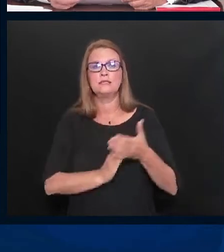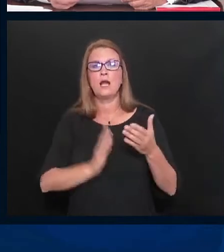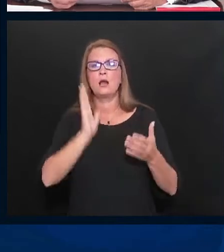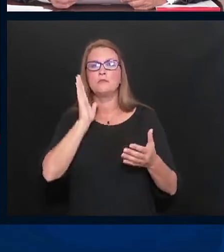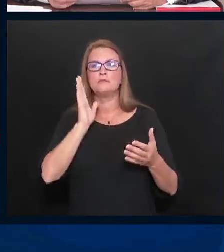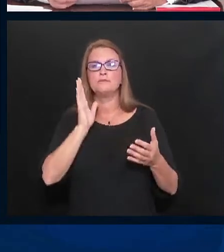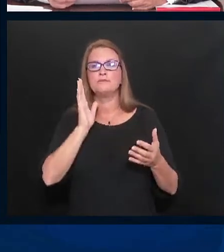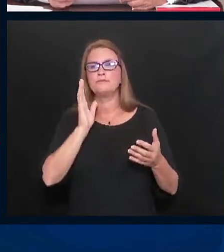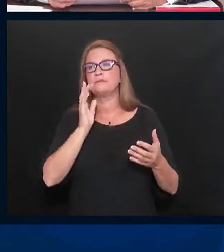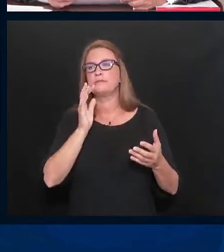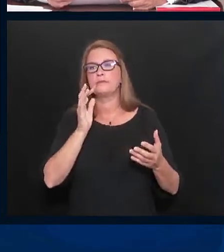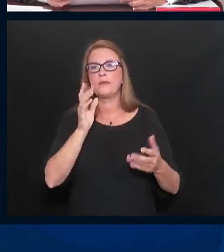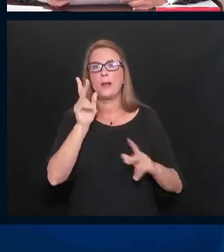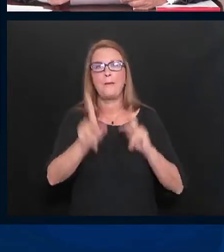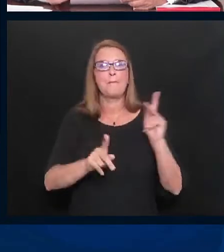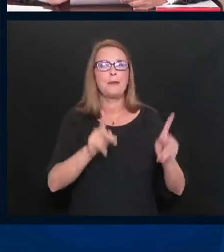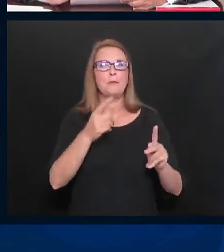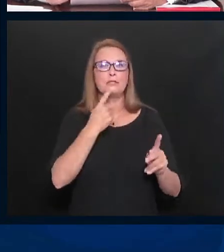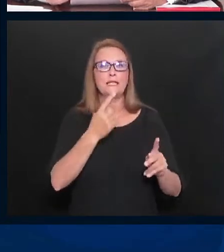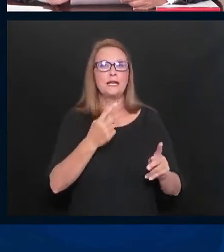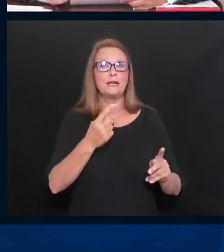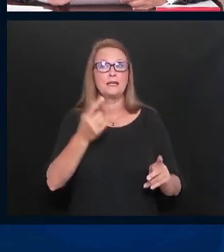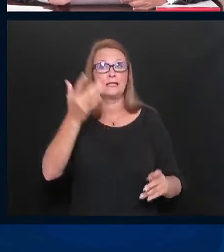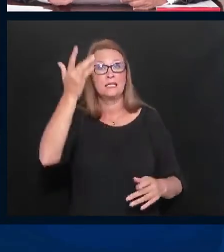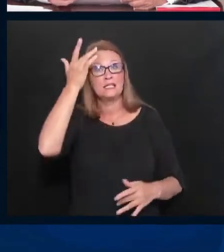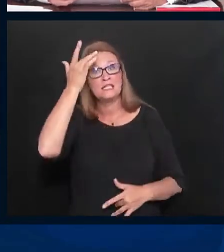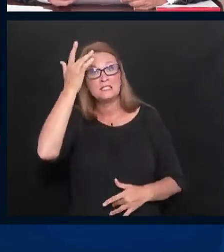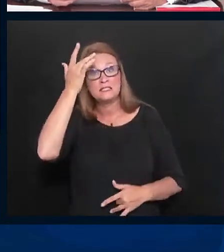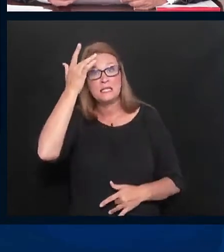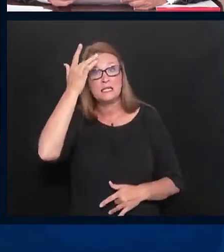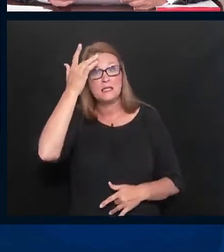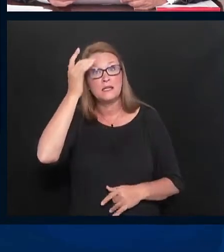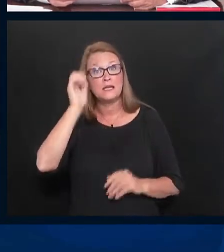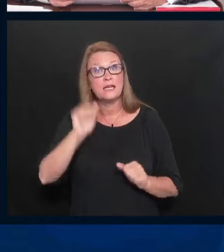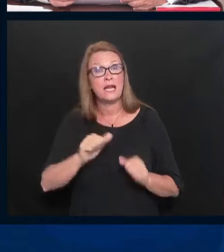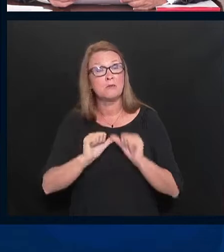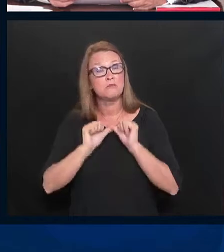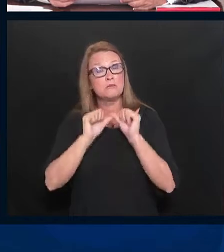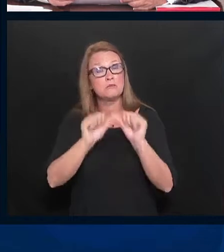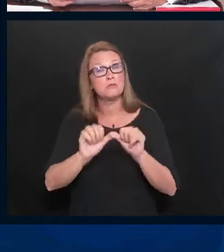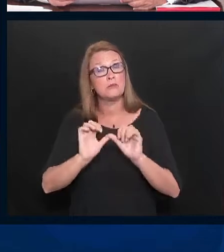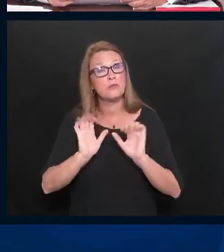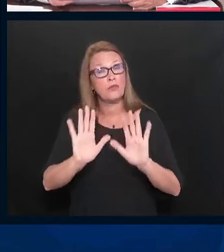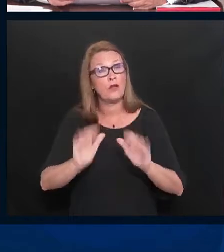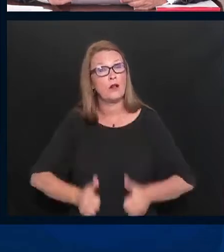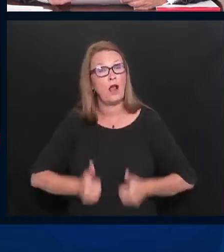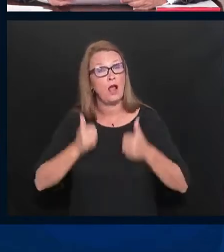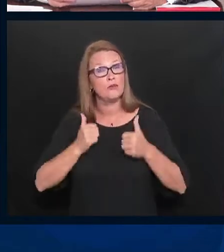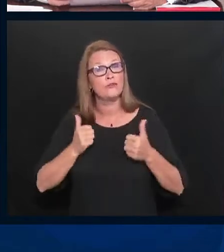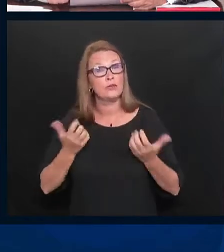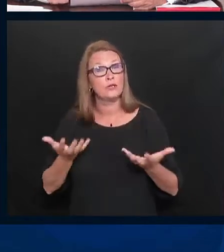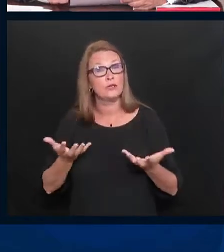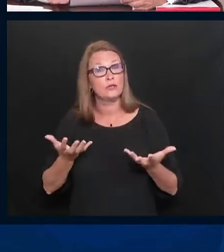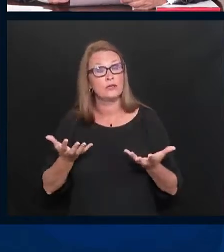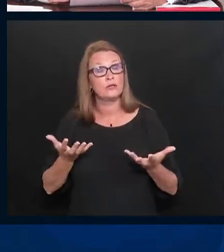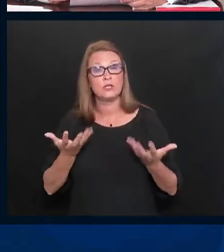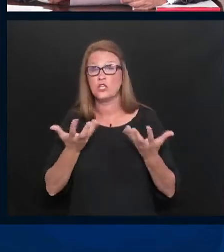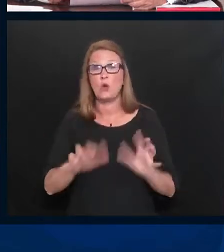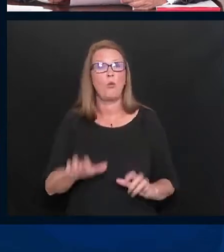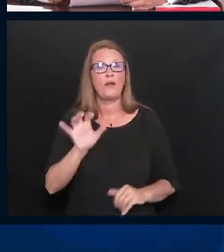could carry, side effects for the rest of their lives. You don't want your kid, taking that